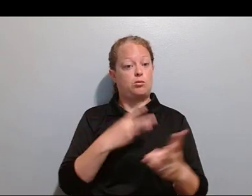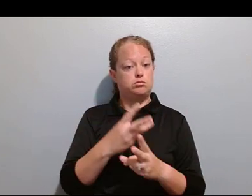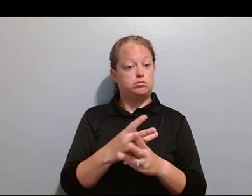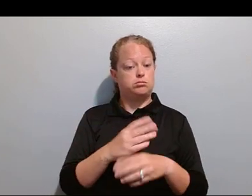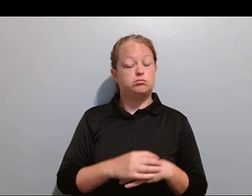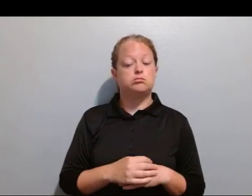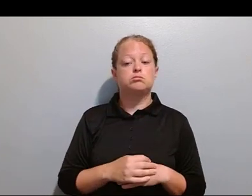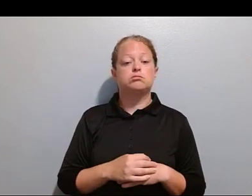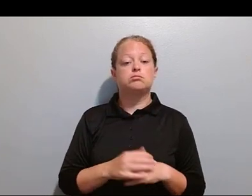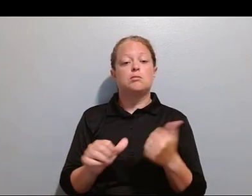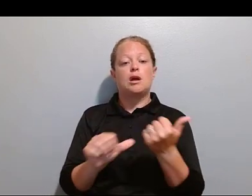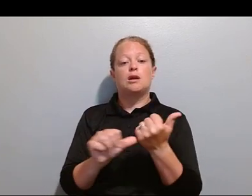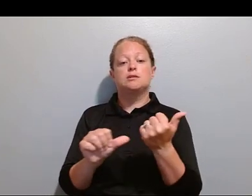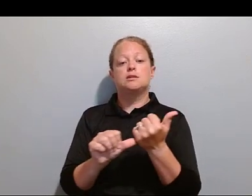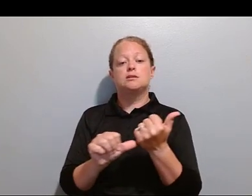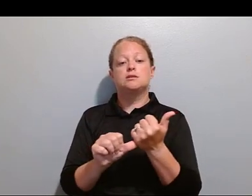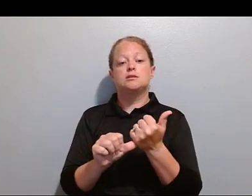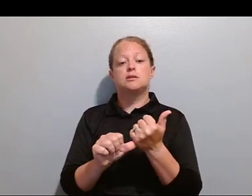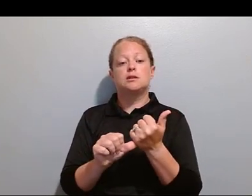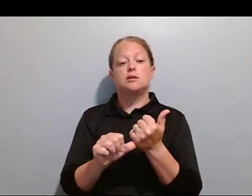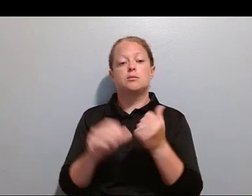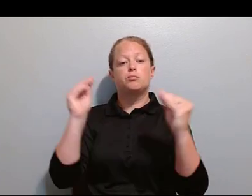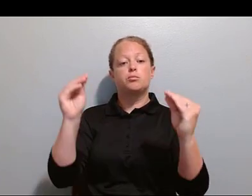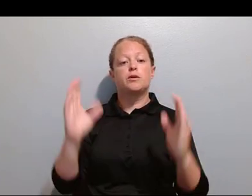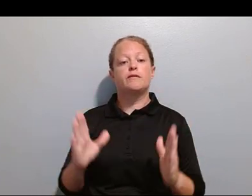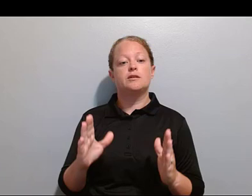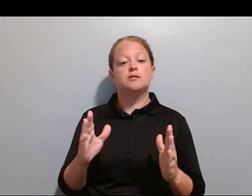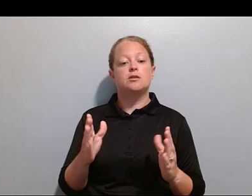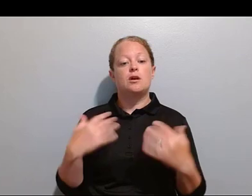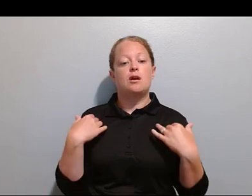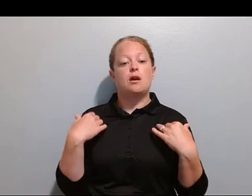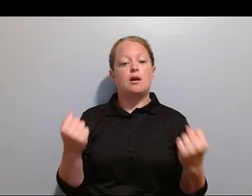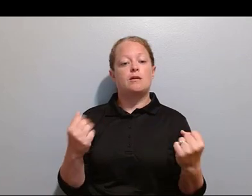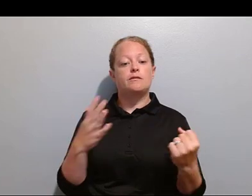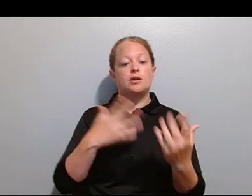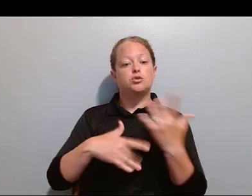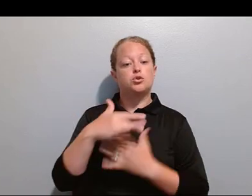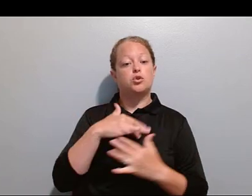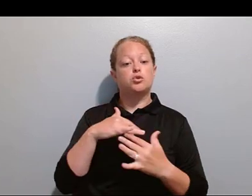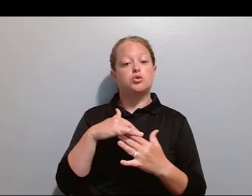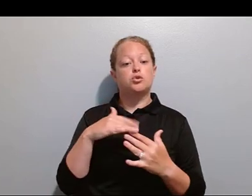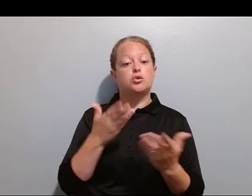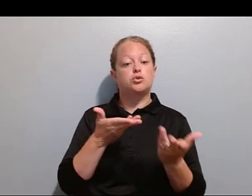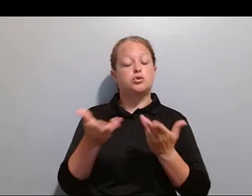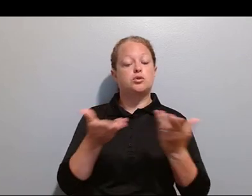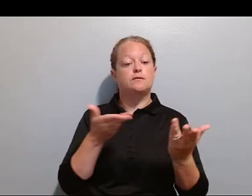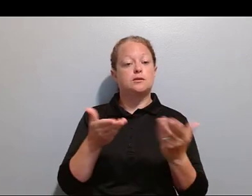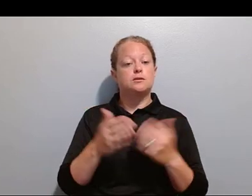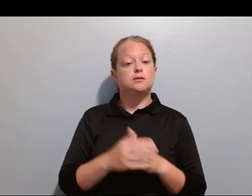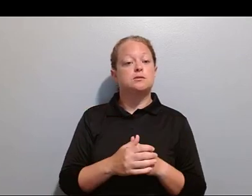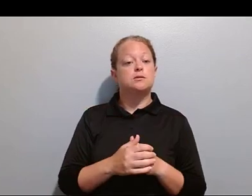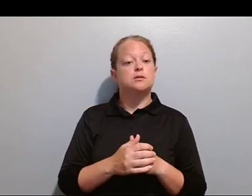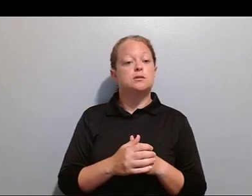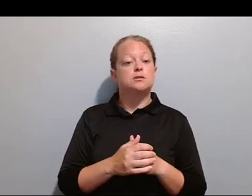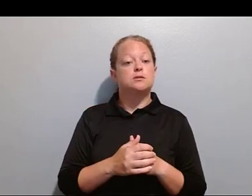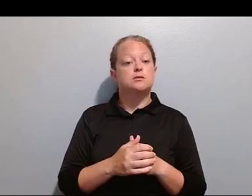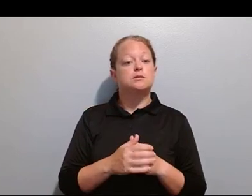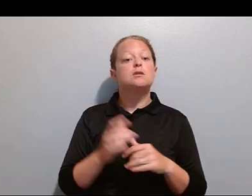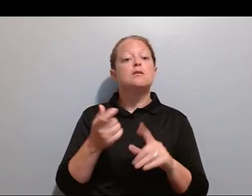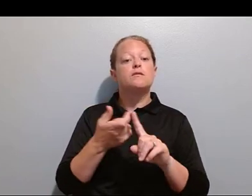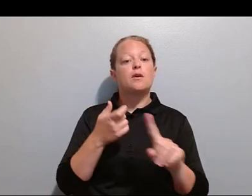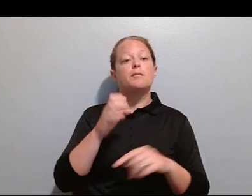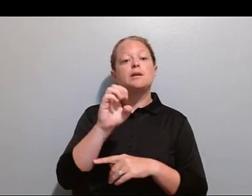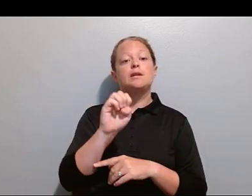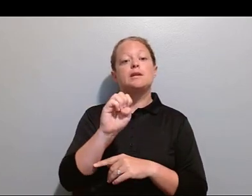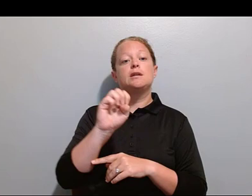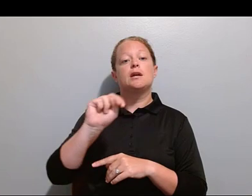Assistant Professor of Health and Social Services Management, École Nationale d'Administration Publique,